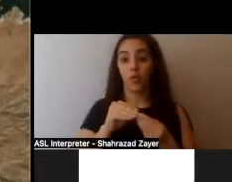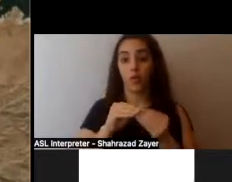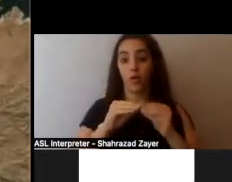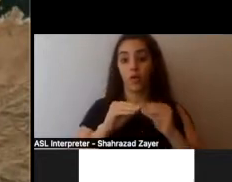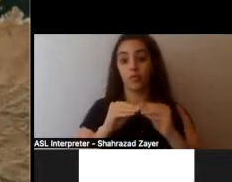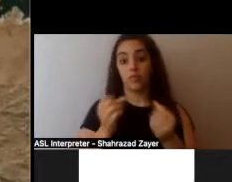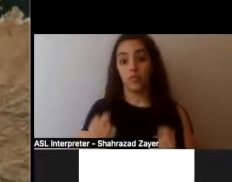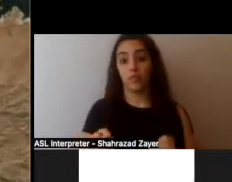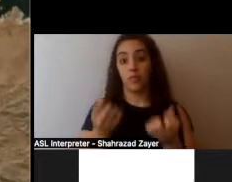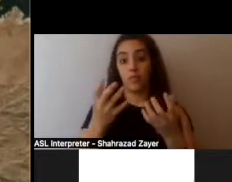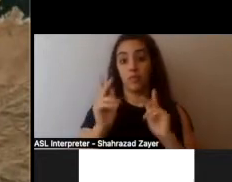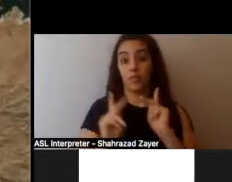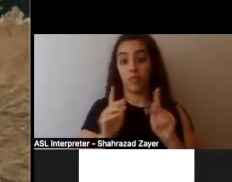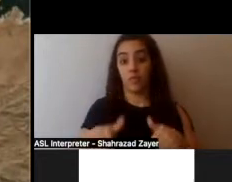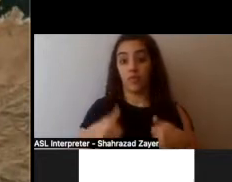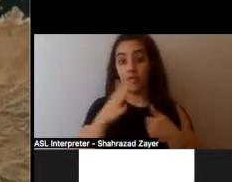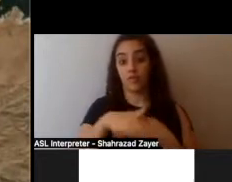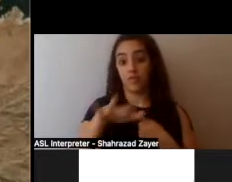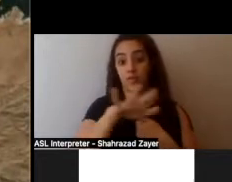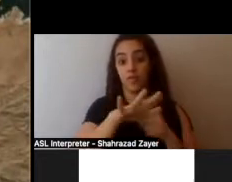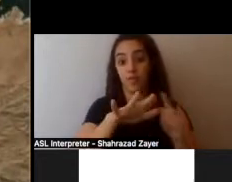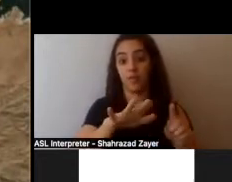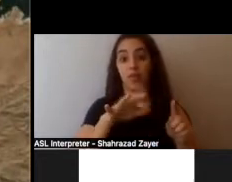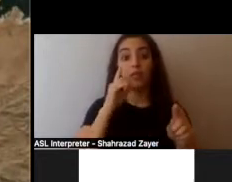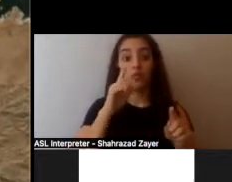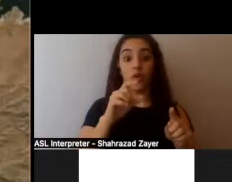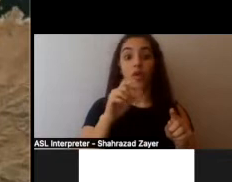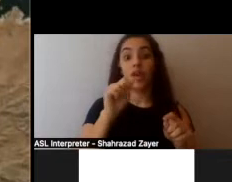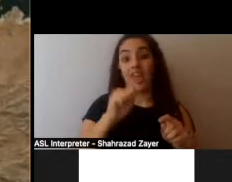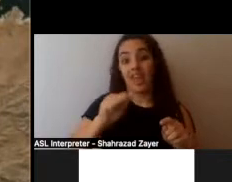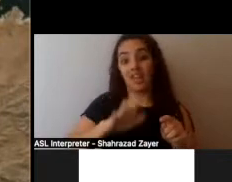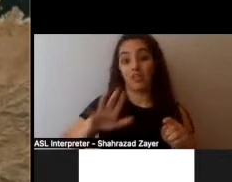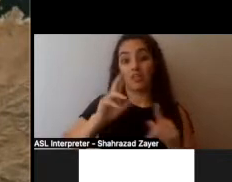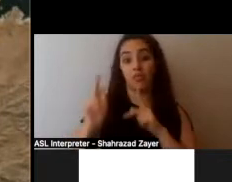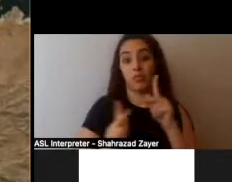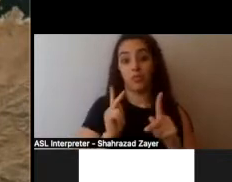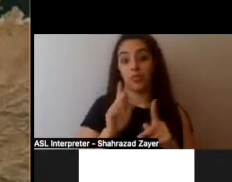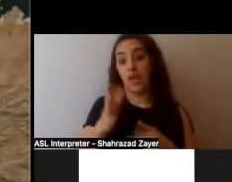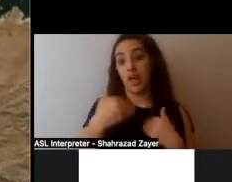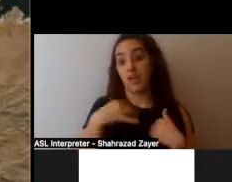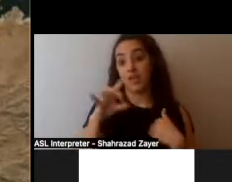and the percent who are of non-Hispanic Asian origin, 82% in this case.